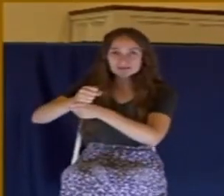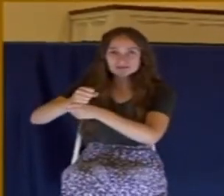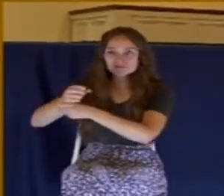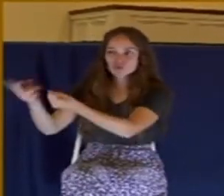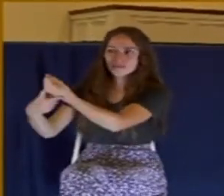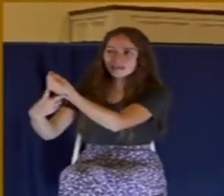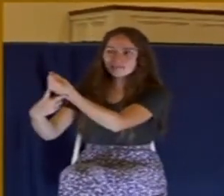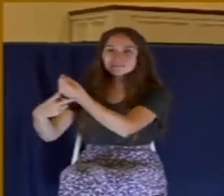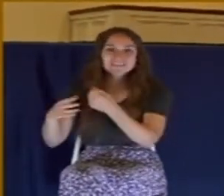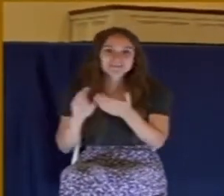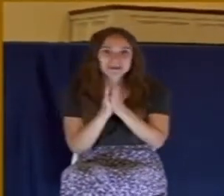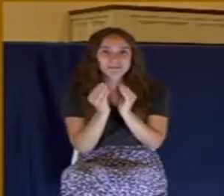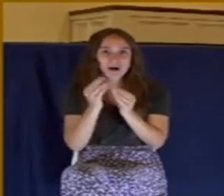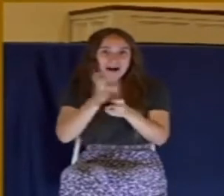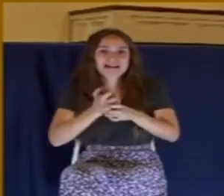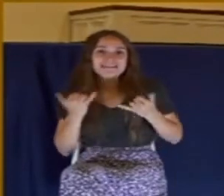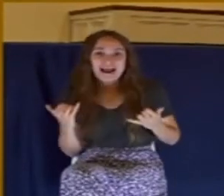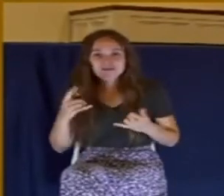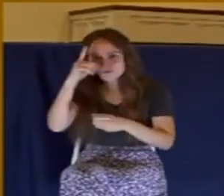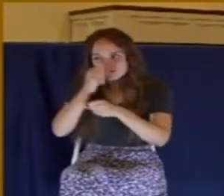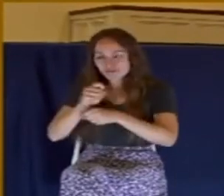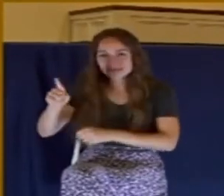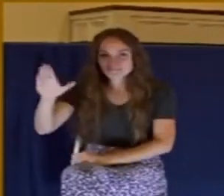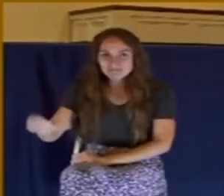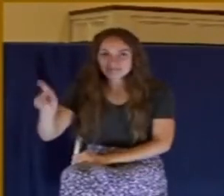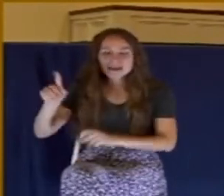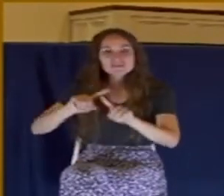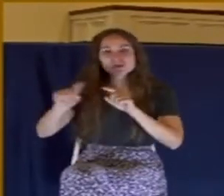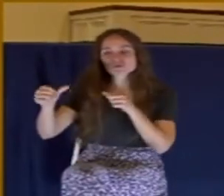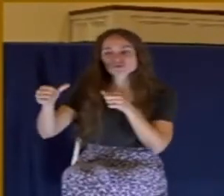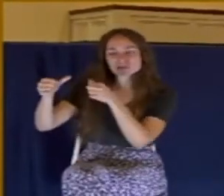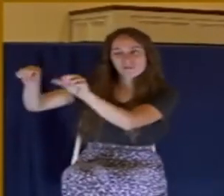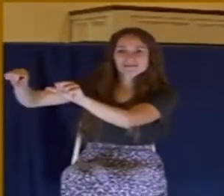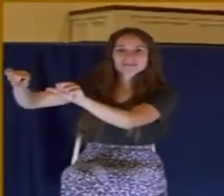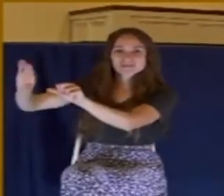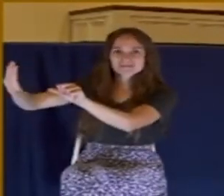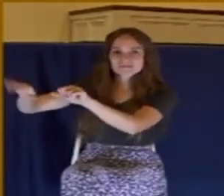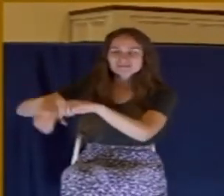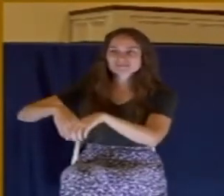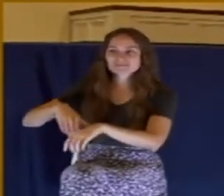that. You just deposit it. It's in safekeeping.